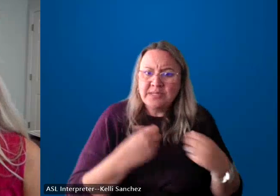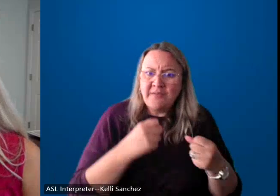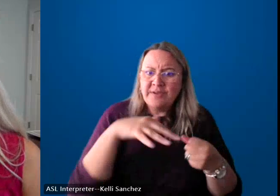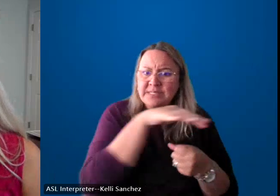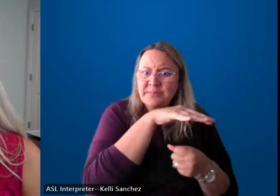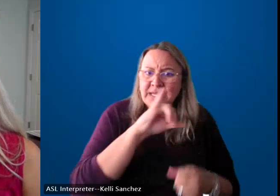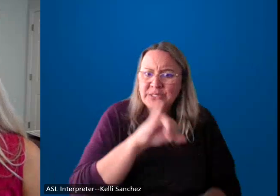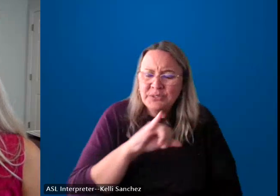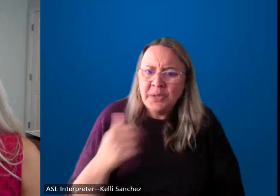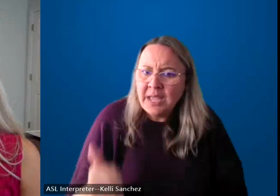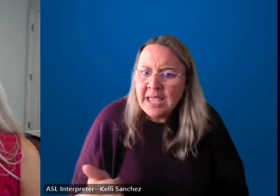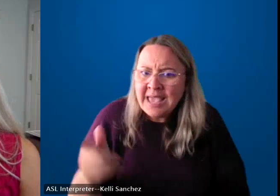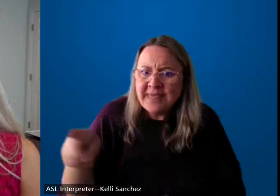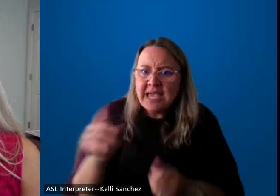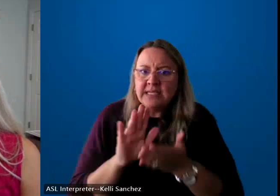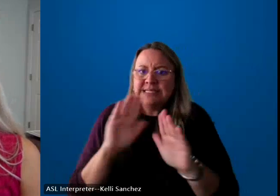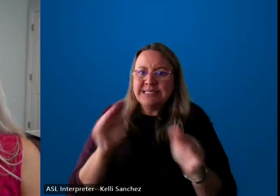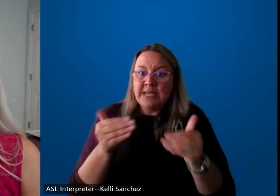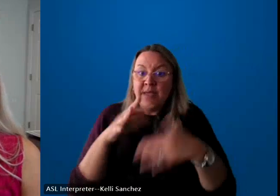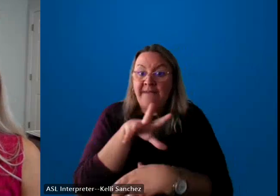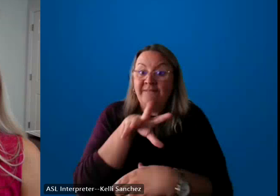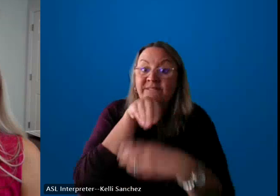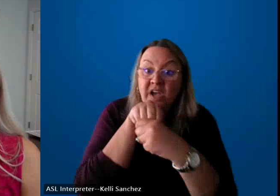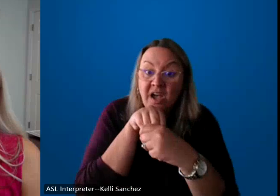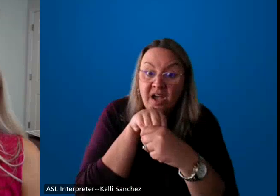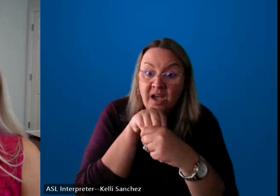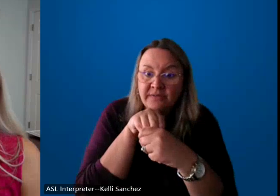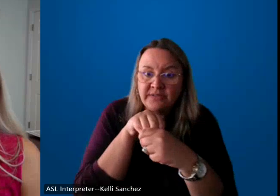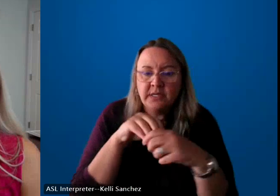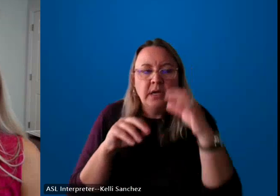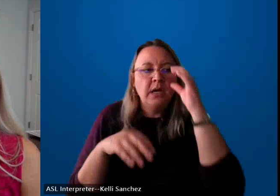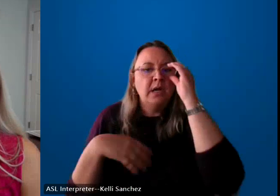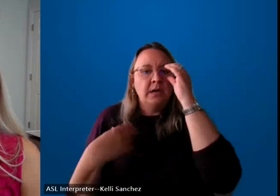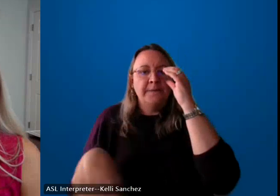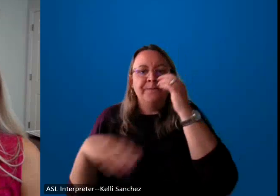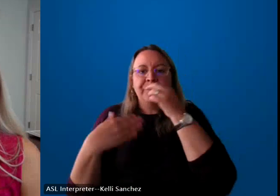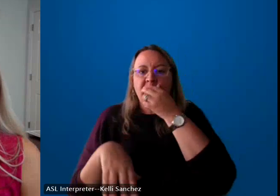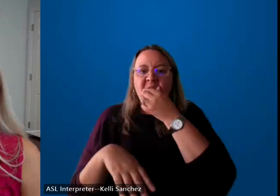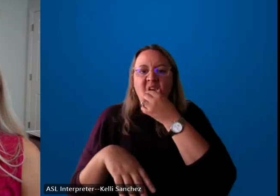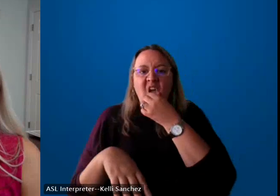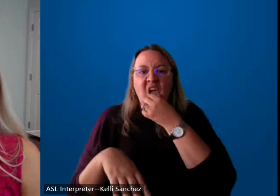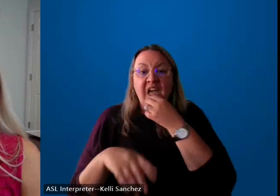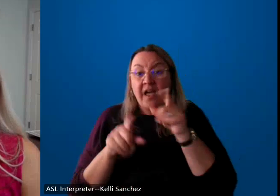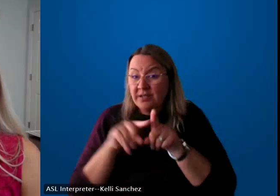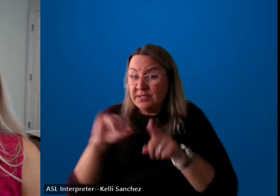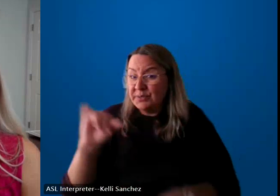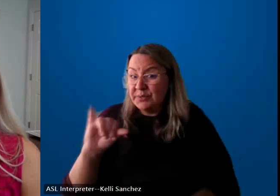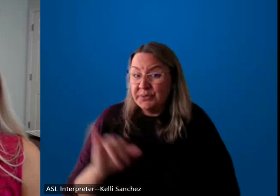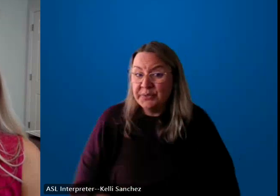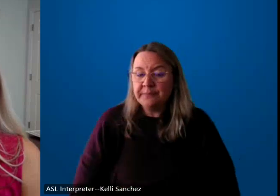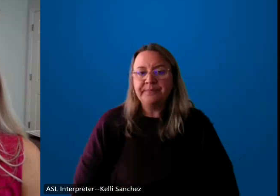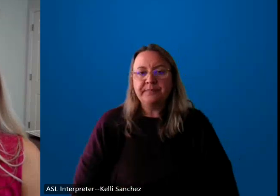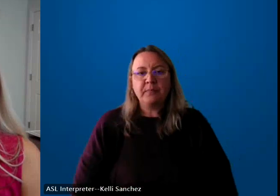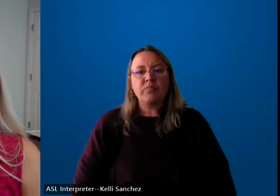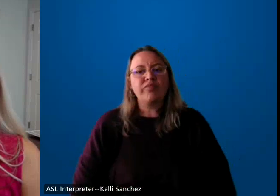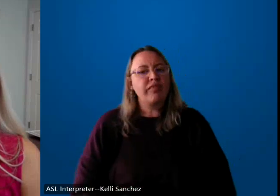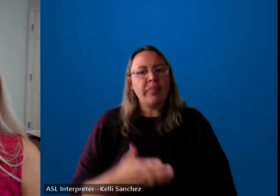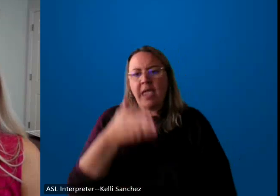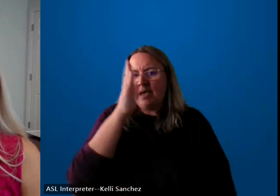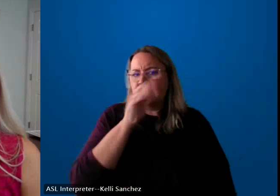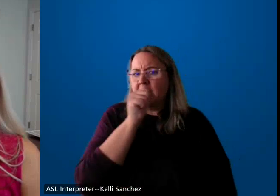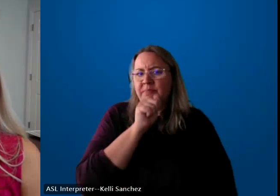and it keeps them engaged and it de-otherizes them. And, also, and God bless